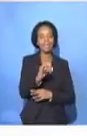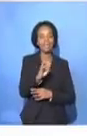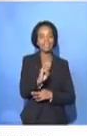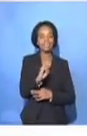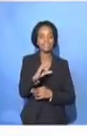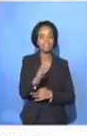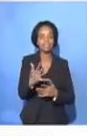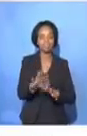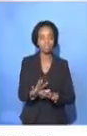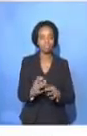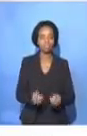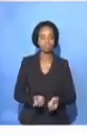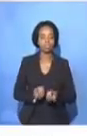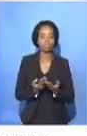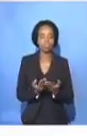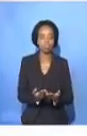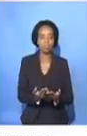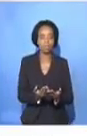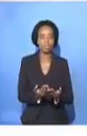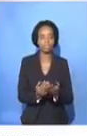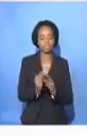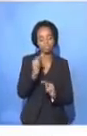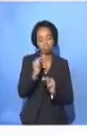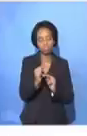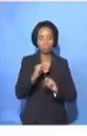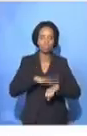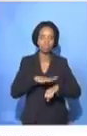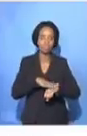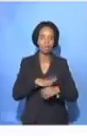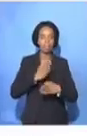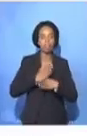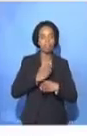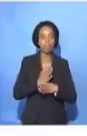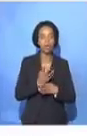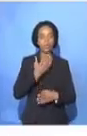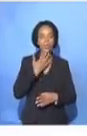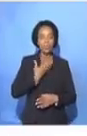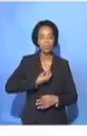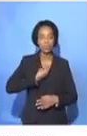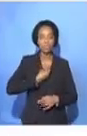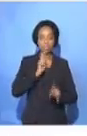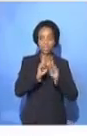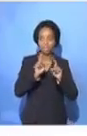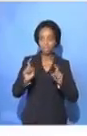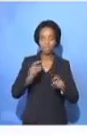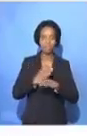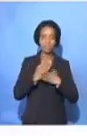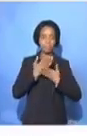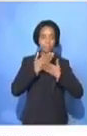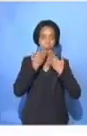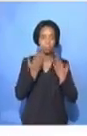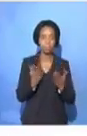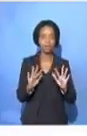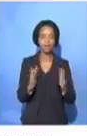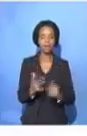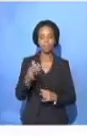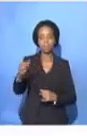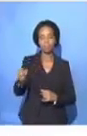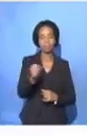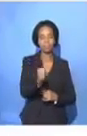provided temporary employment opportunities to the unemployed youth by contracting them as polling